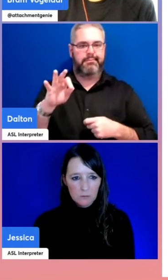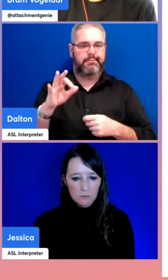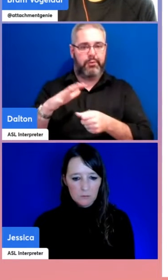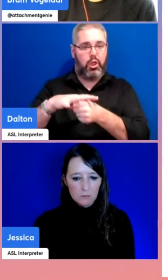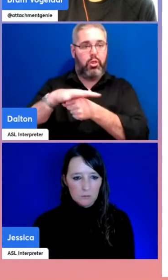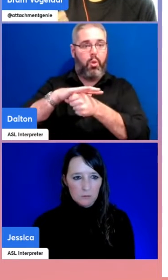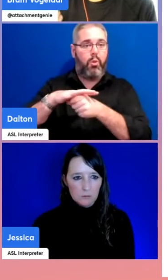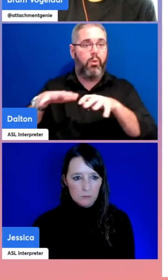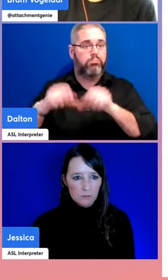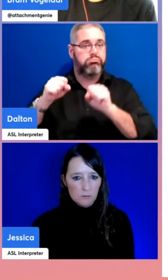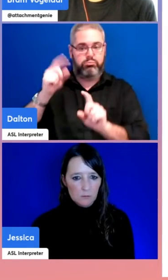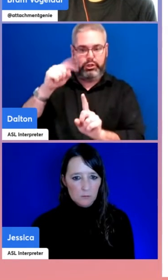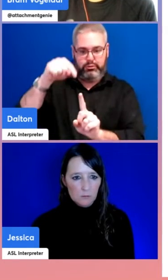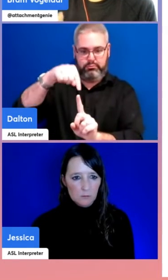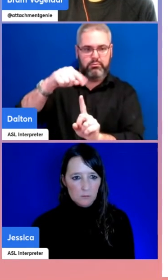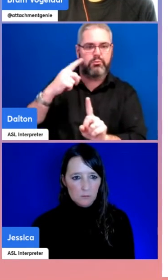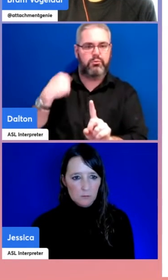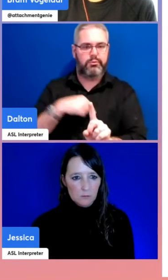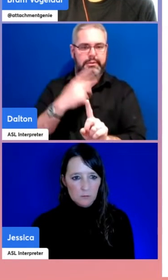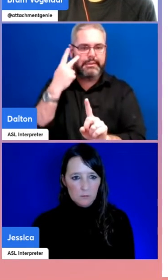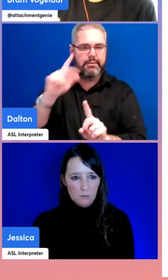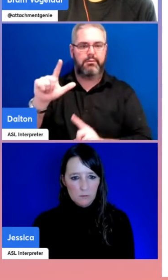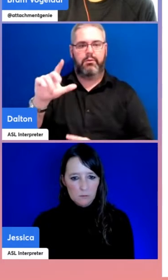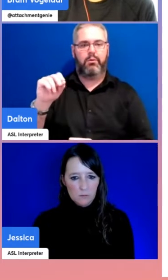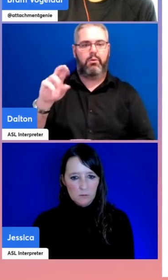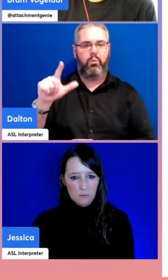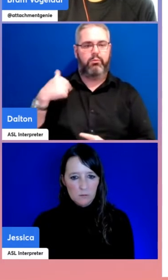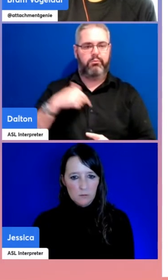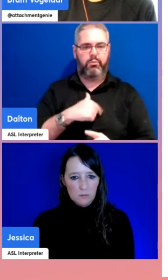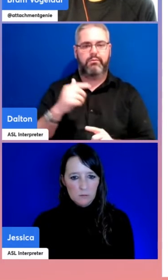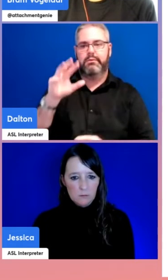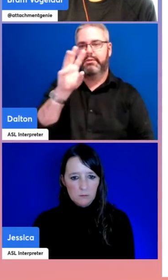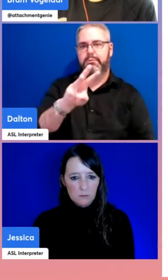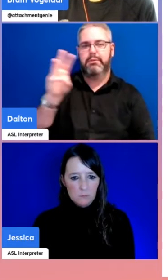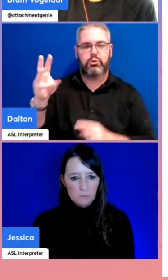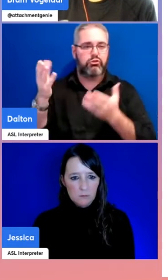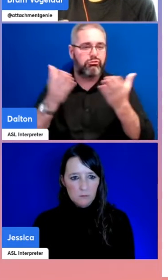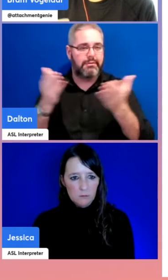localhost, we actually can tell it's the lorem ipsum service or the WW service